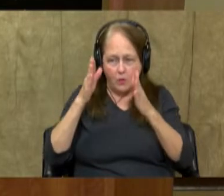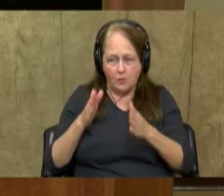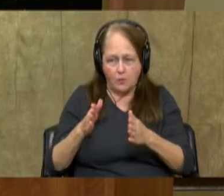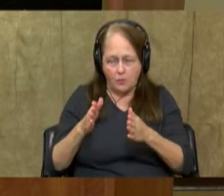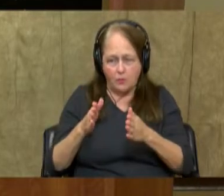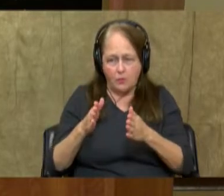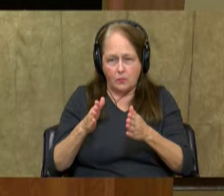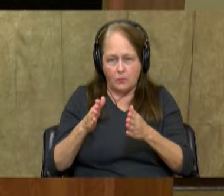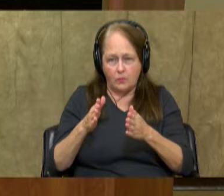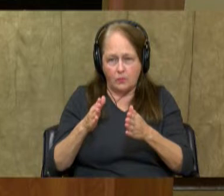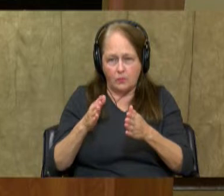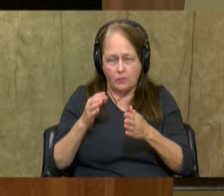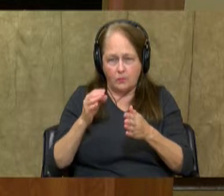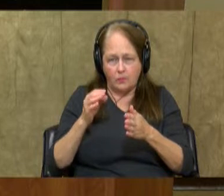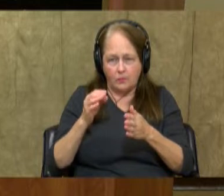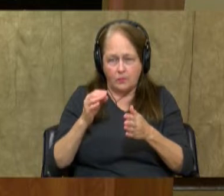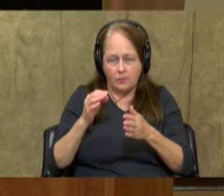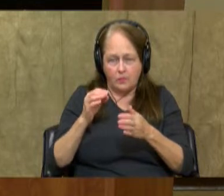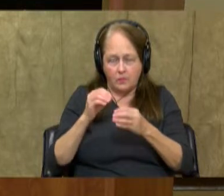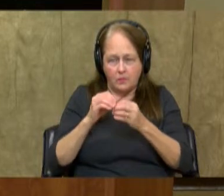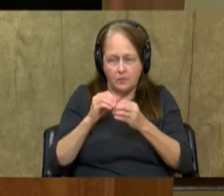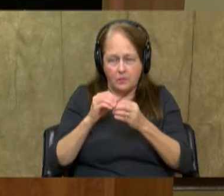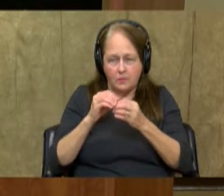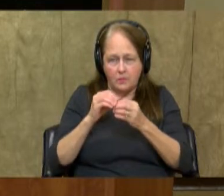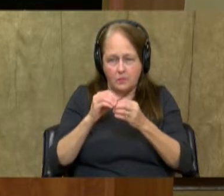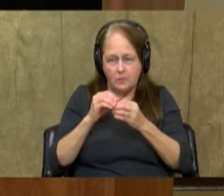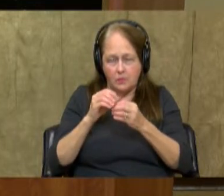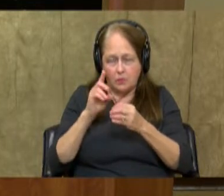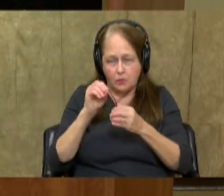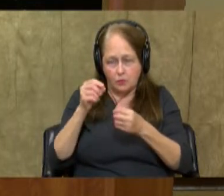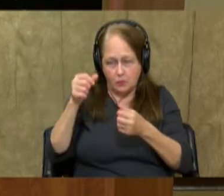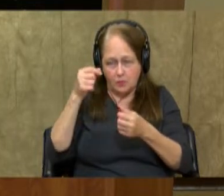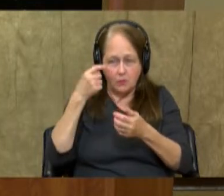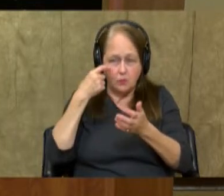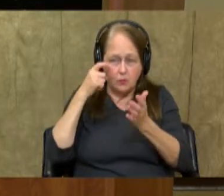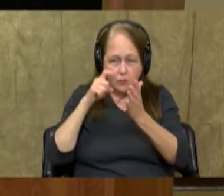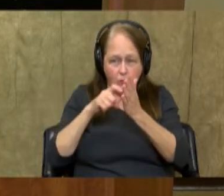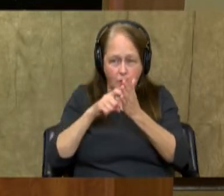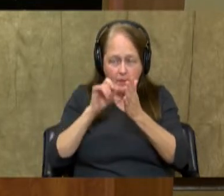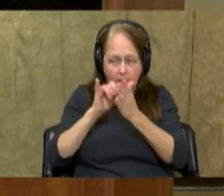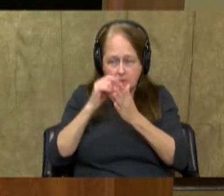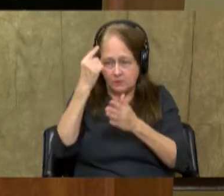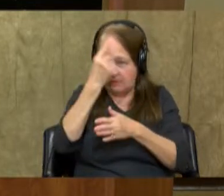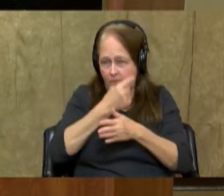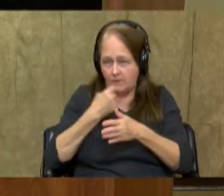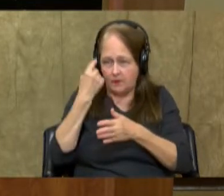Koos. Introduction. Do you recognize this face?